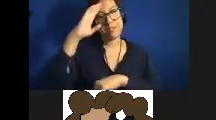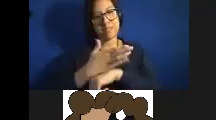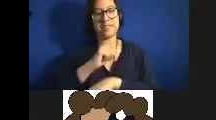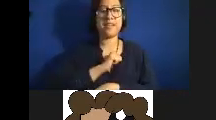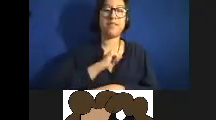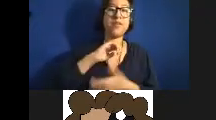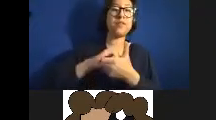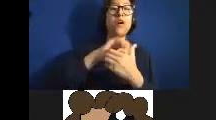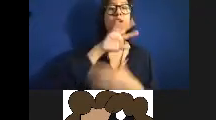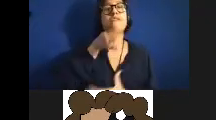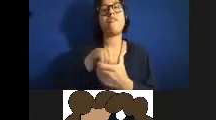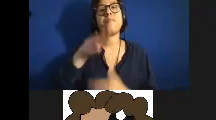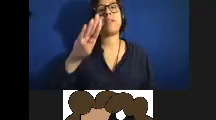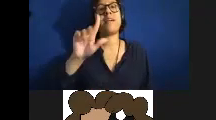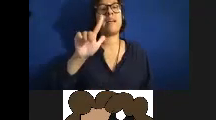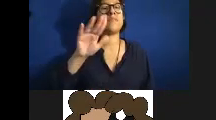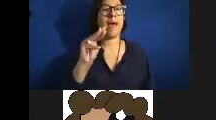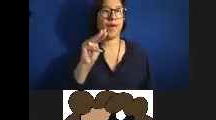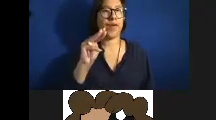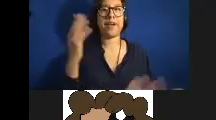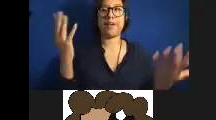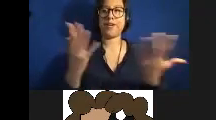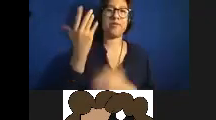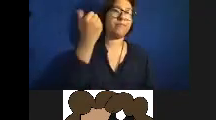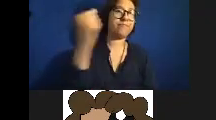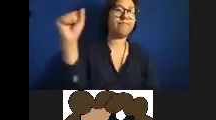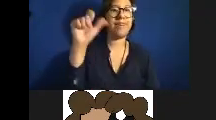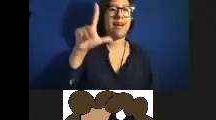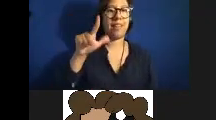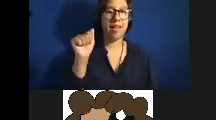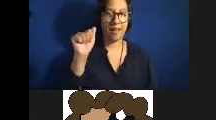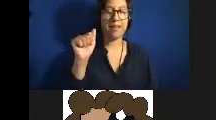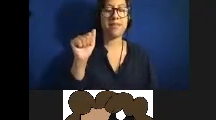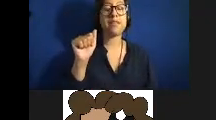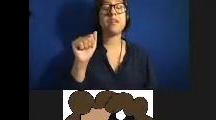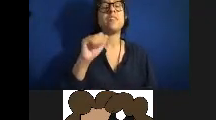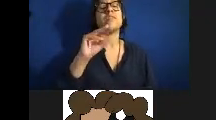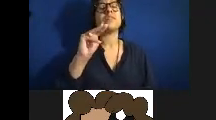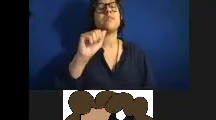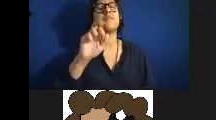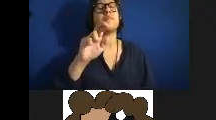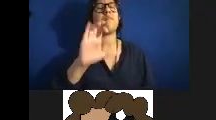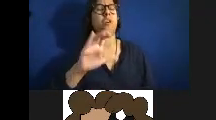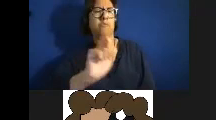Lives Matter Los Angeles and the Movement for Black Lives. So Mark, just quick question. So we're going to start off responding